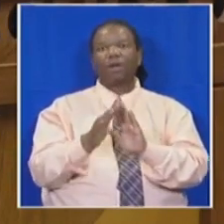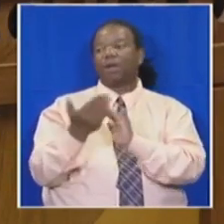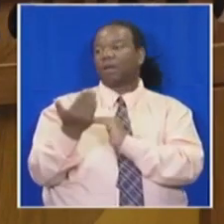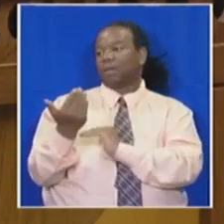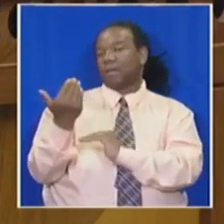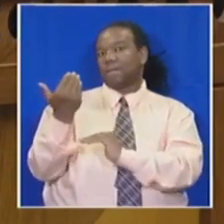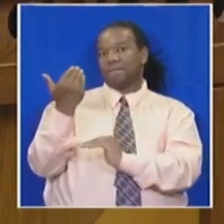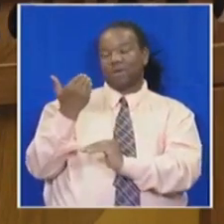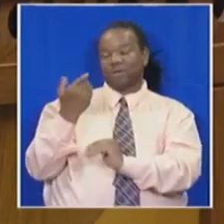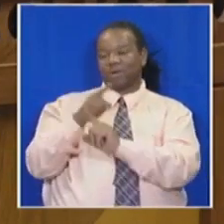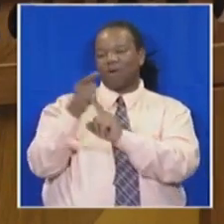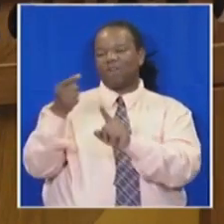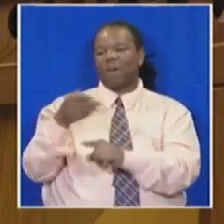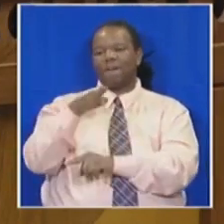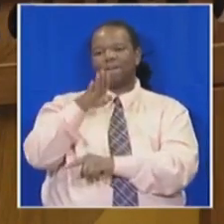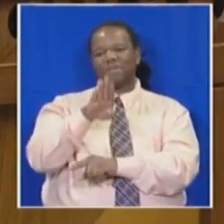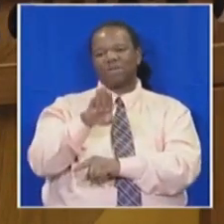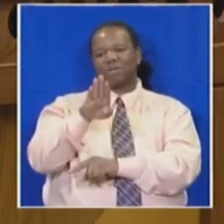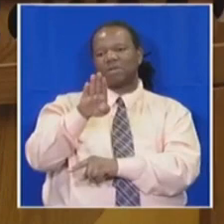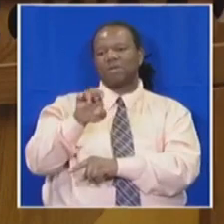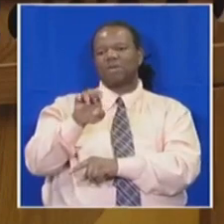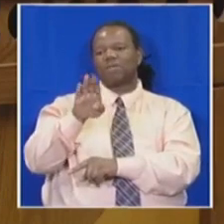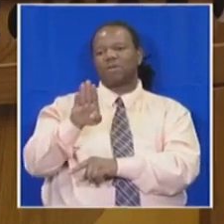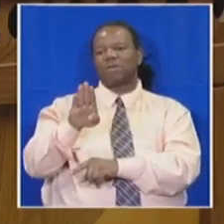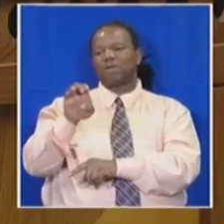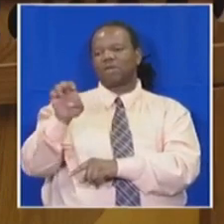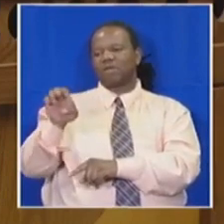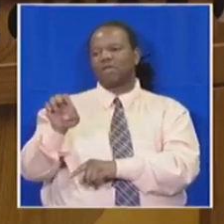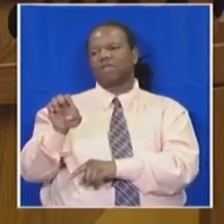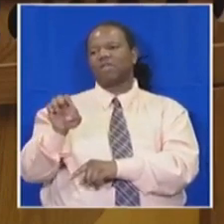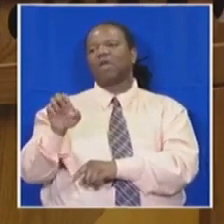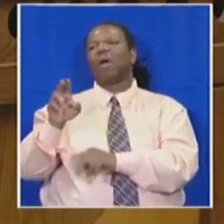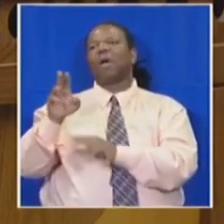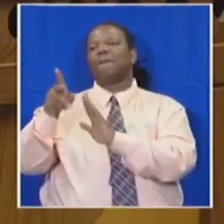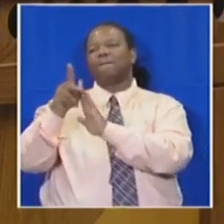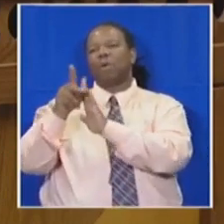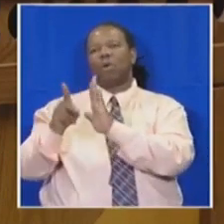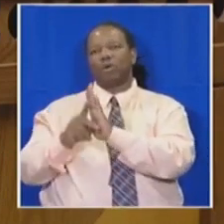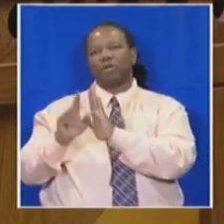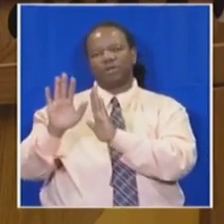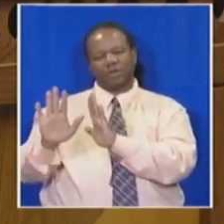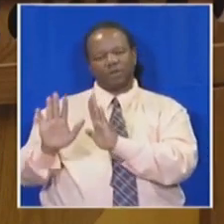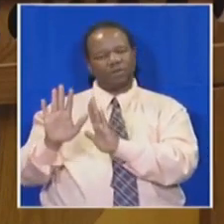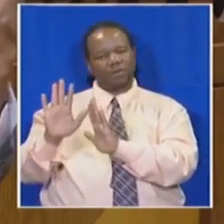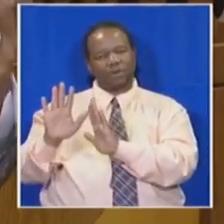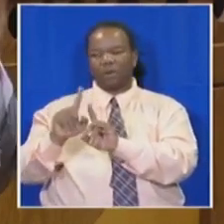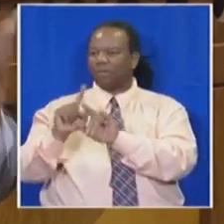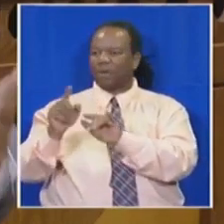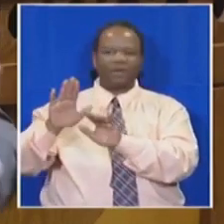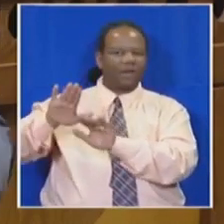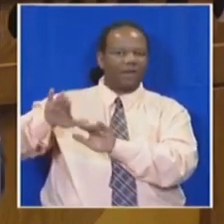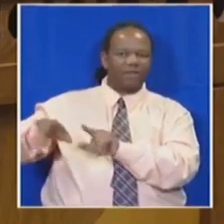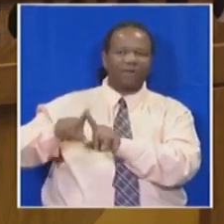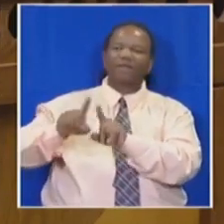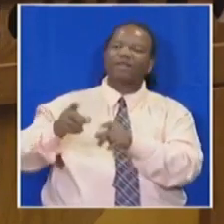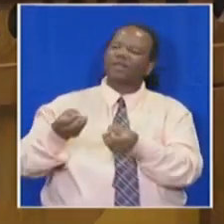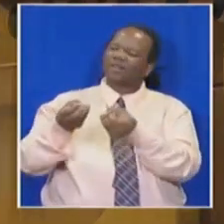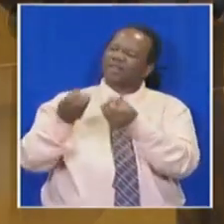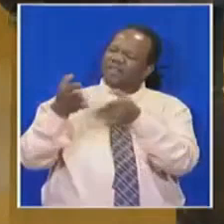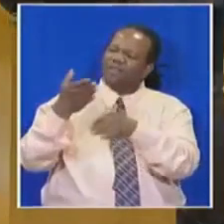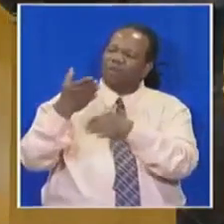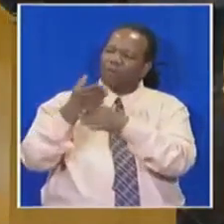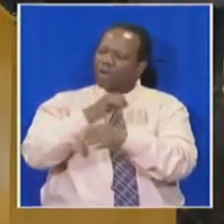previous broad-based empowerment policy. BEE should be used to broaden ownership, give workers a stake in their